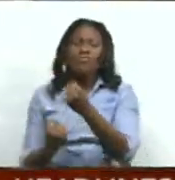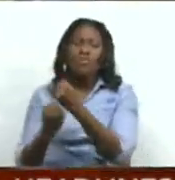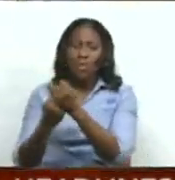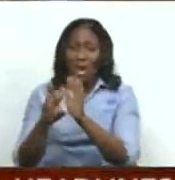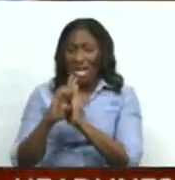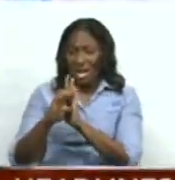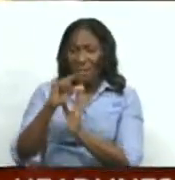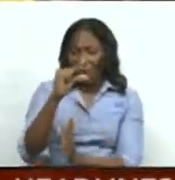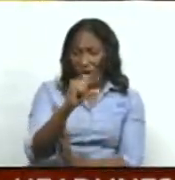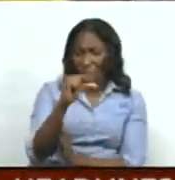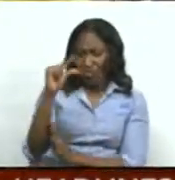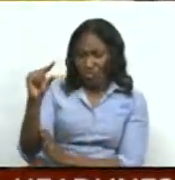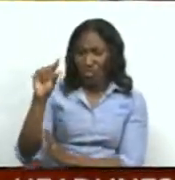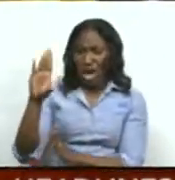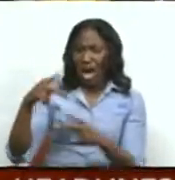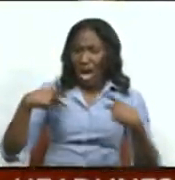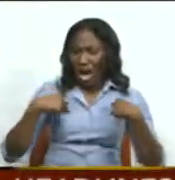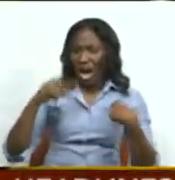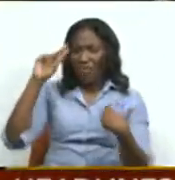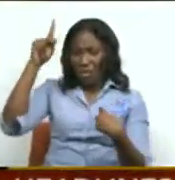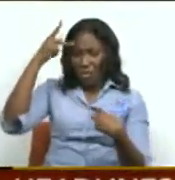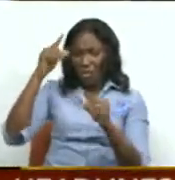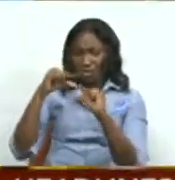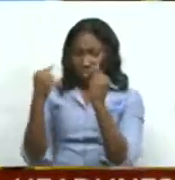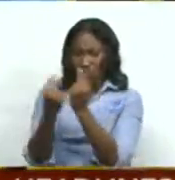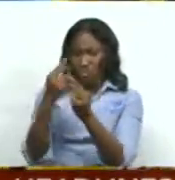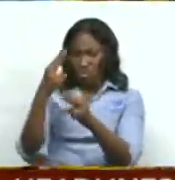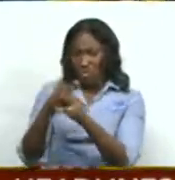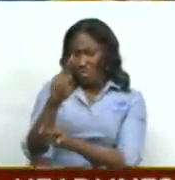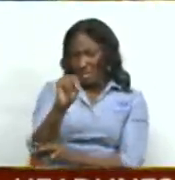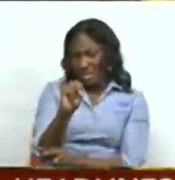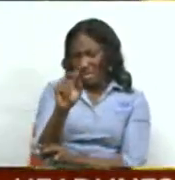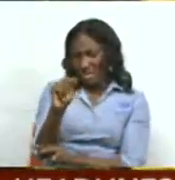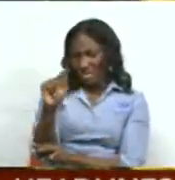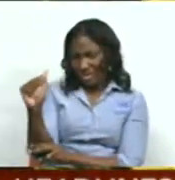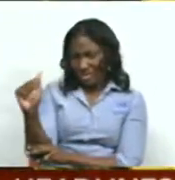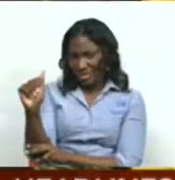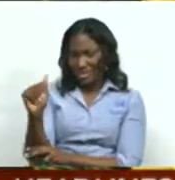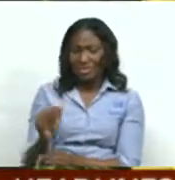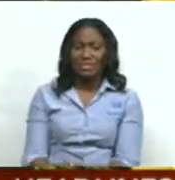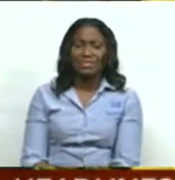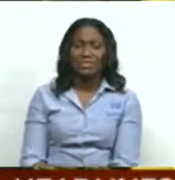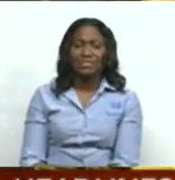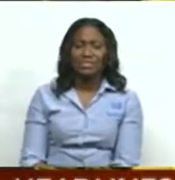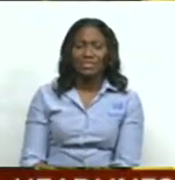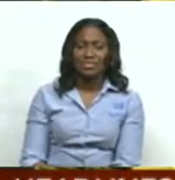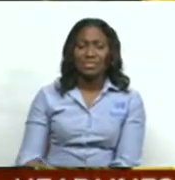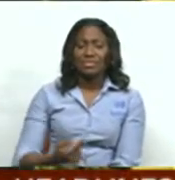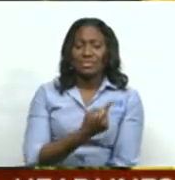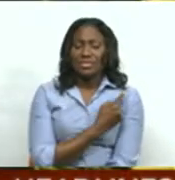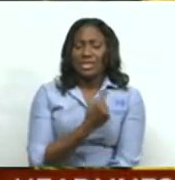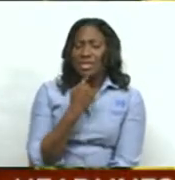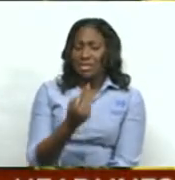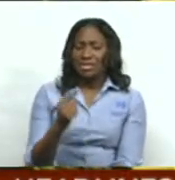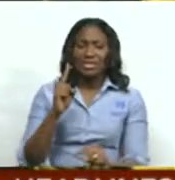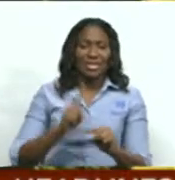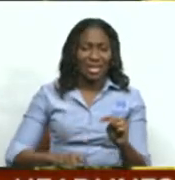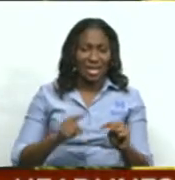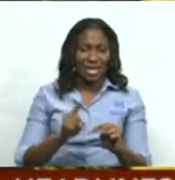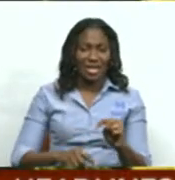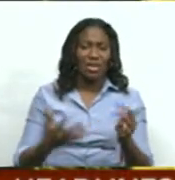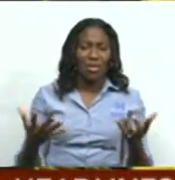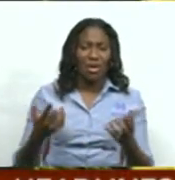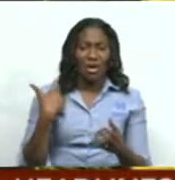National Transformation Alliance to fight the local government election. It cannot be that UNC supporters must be